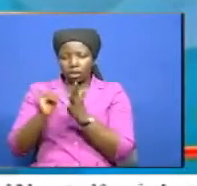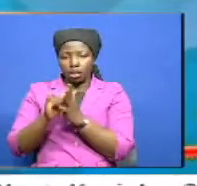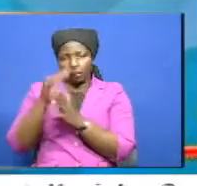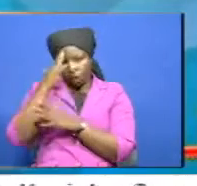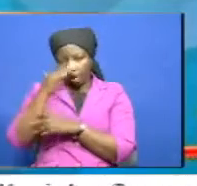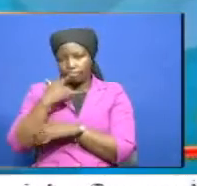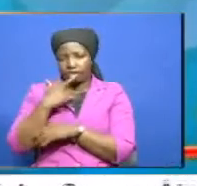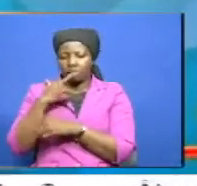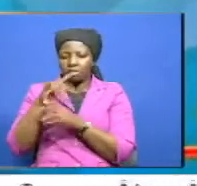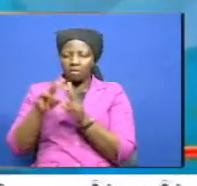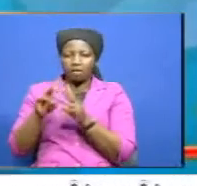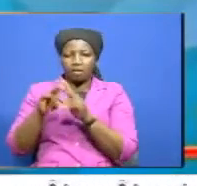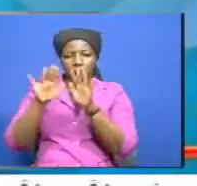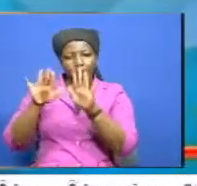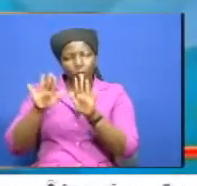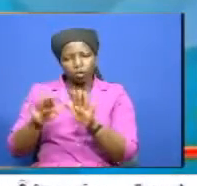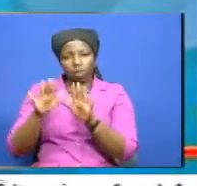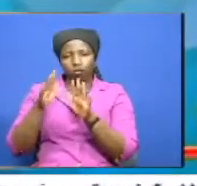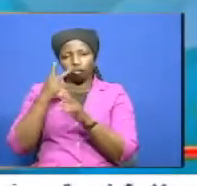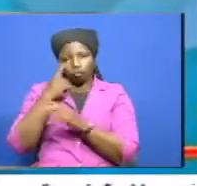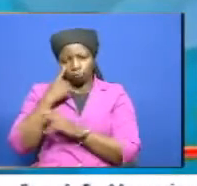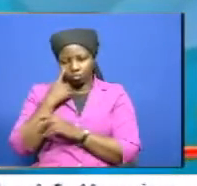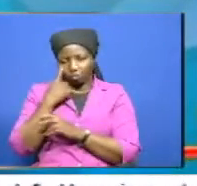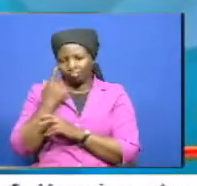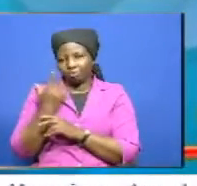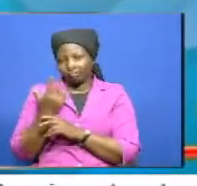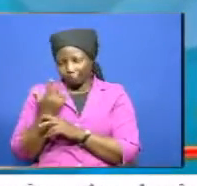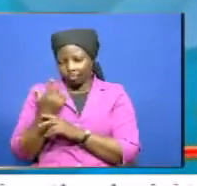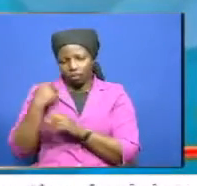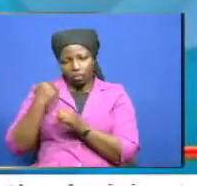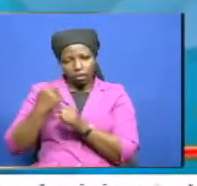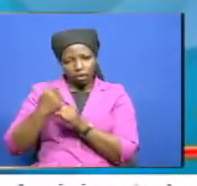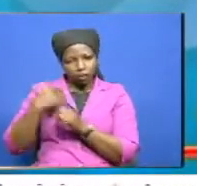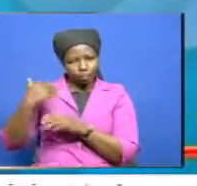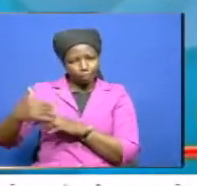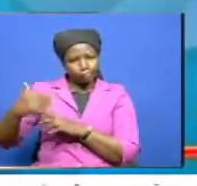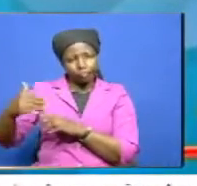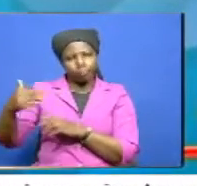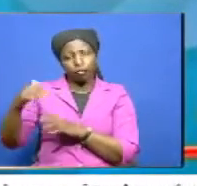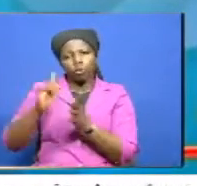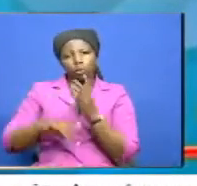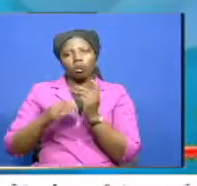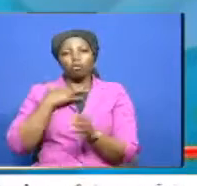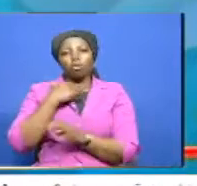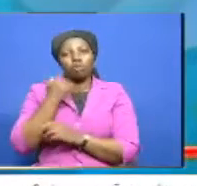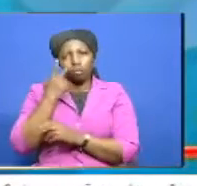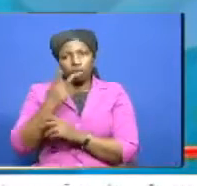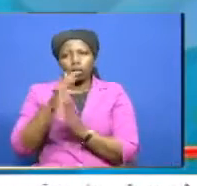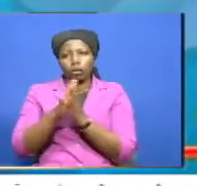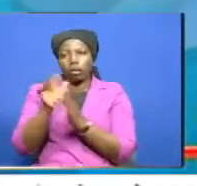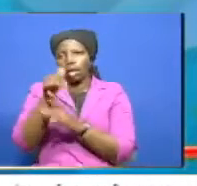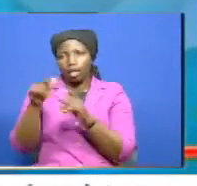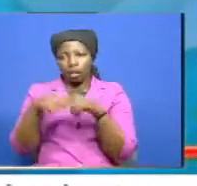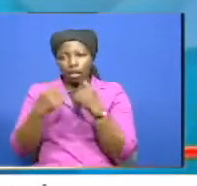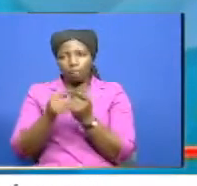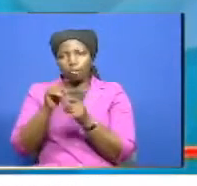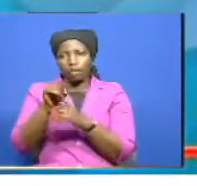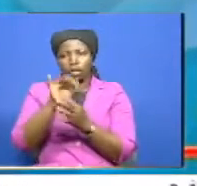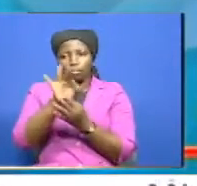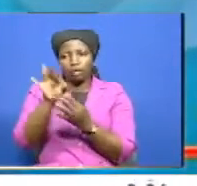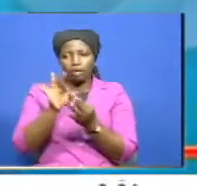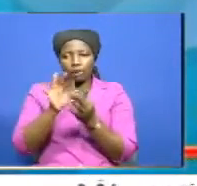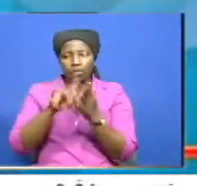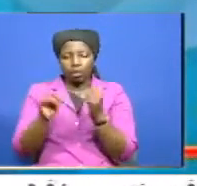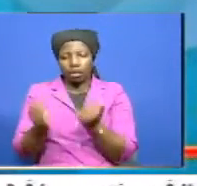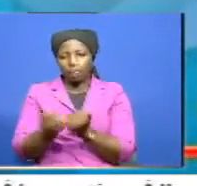consistency in those wins against those other teams is what we need to be consistent about, you know? And that is actually what was happening. And I think, as you can see,